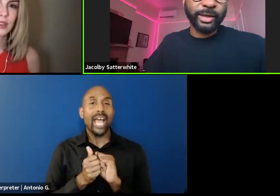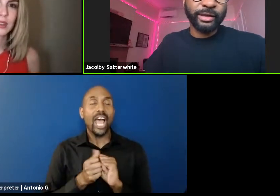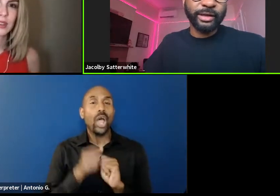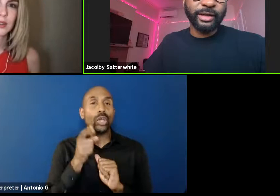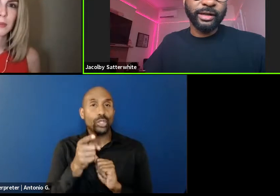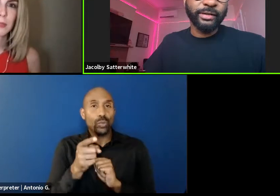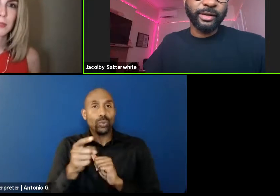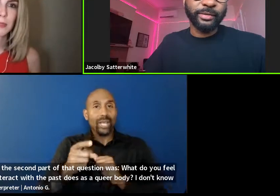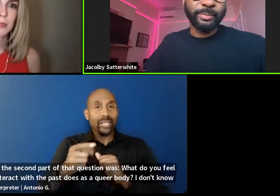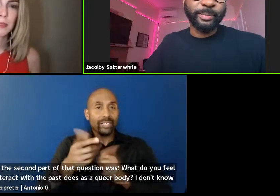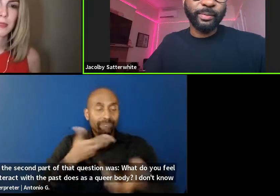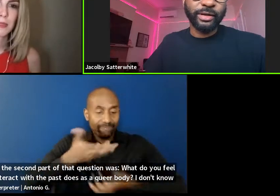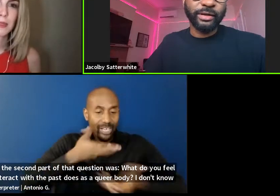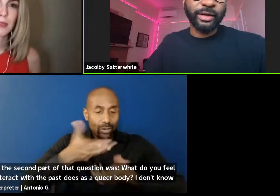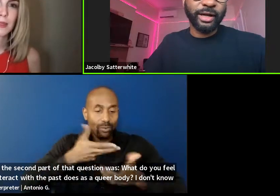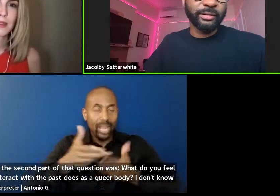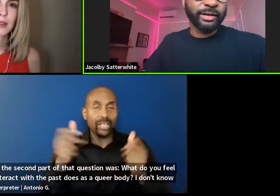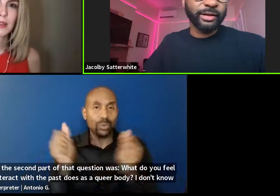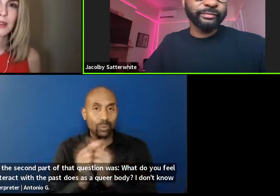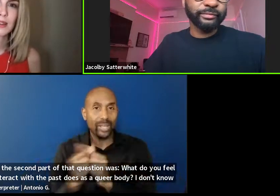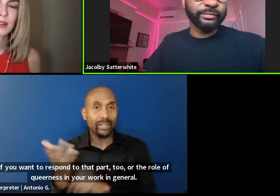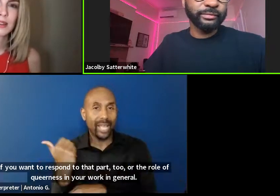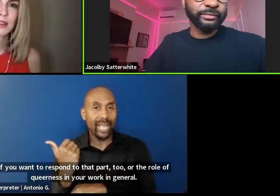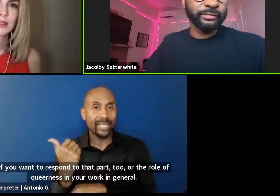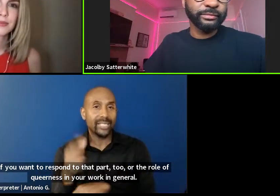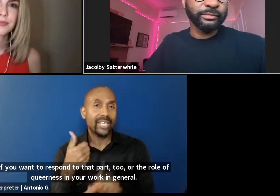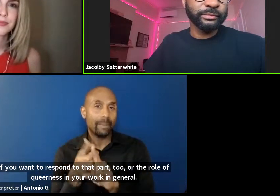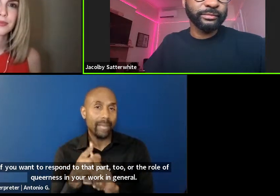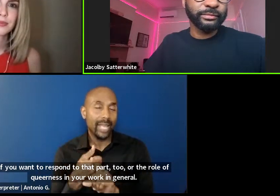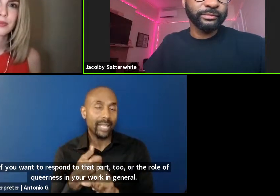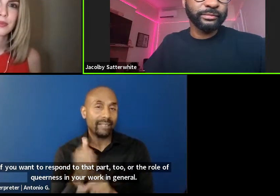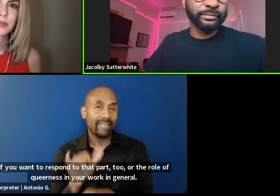Does it a queer body? Interact with the, how do I,